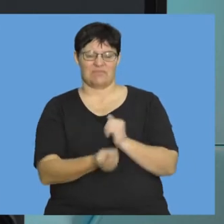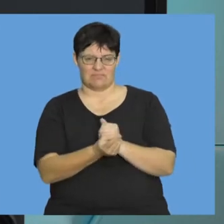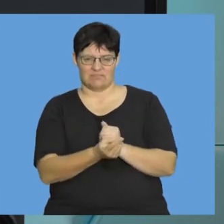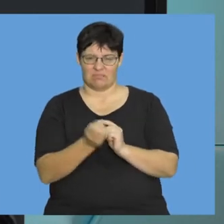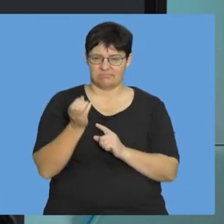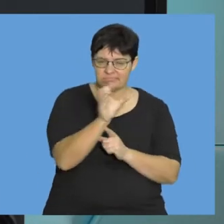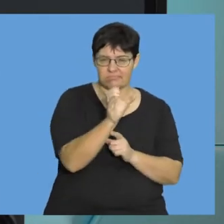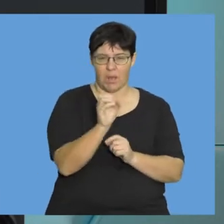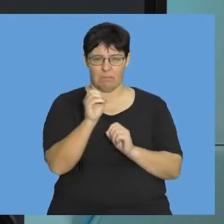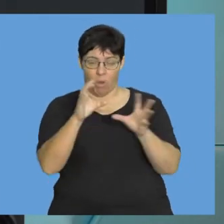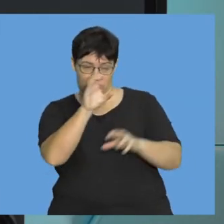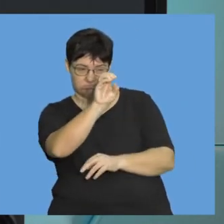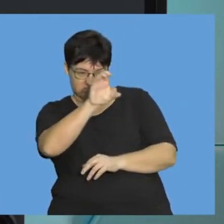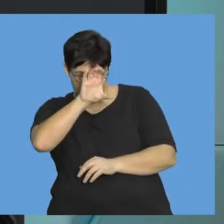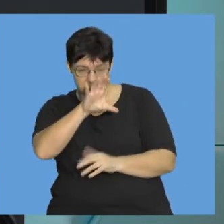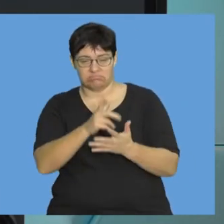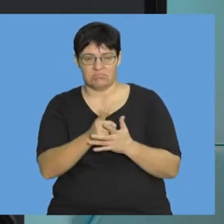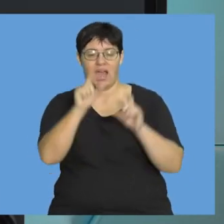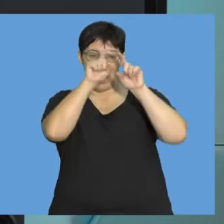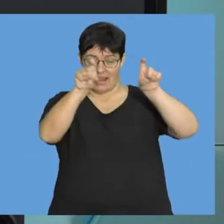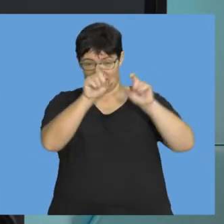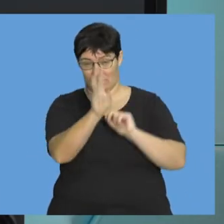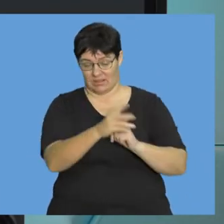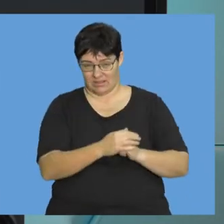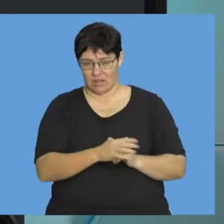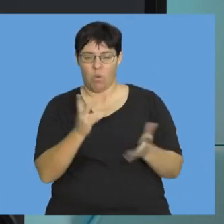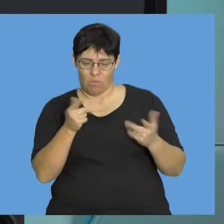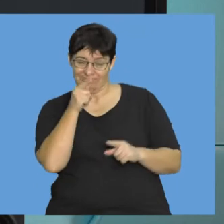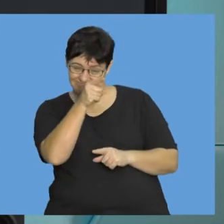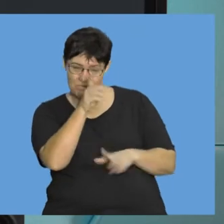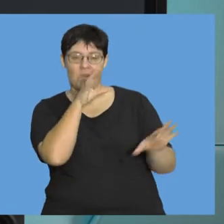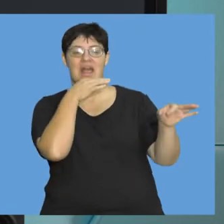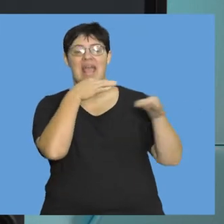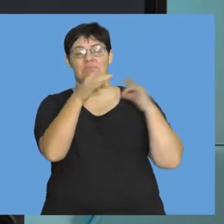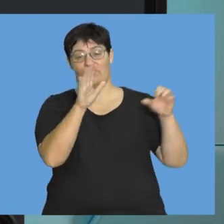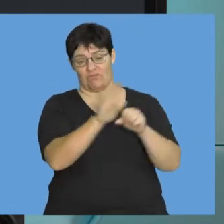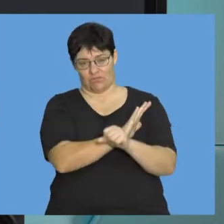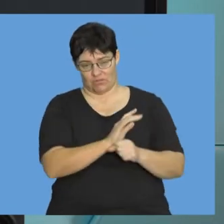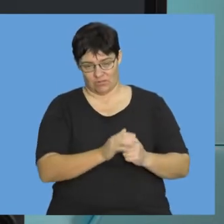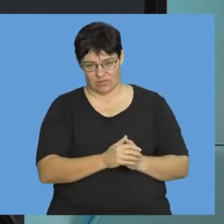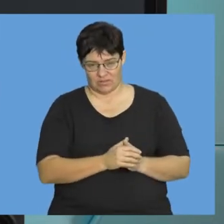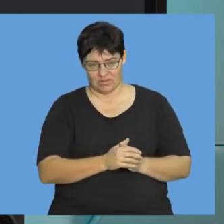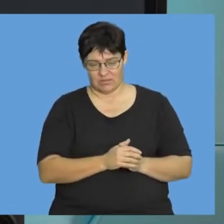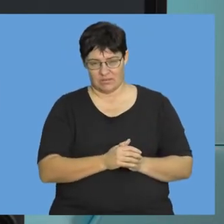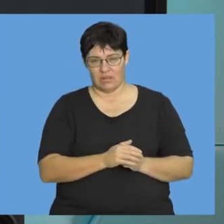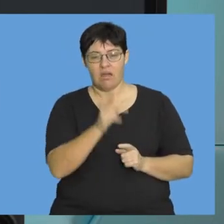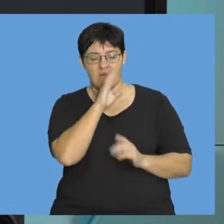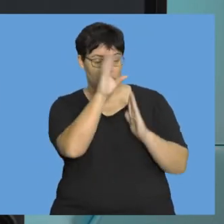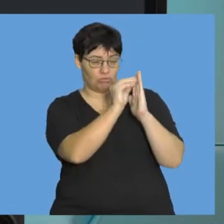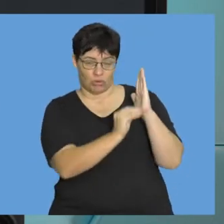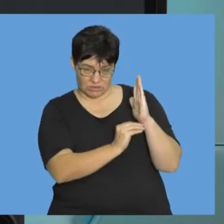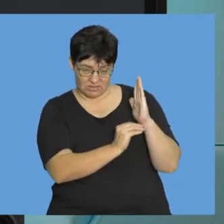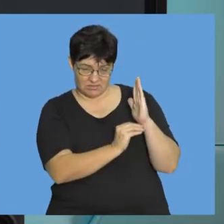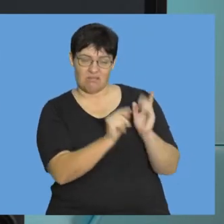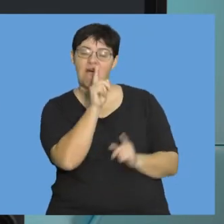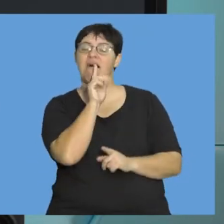going to be highlighted, or I'm going to make a point of explaining them to you. So when you go over your notes,